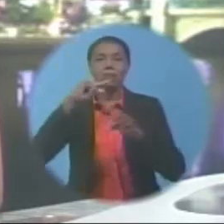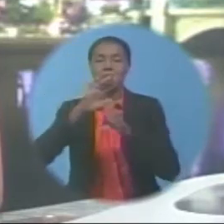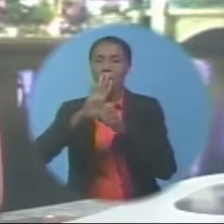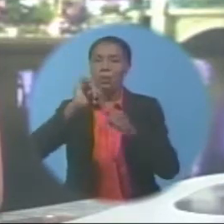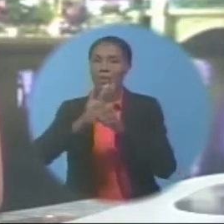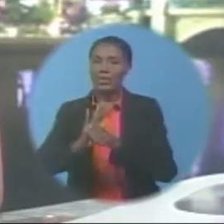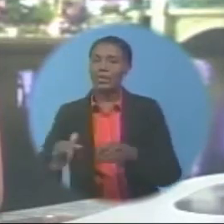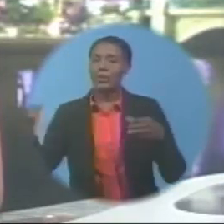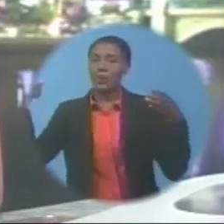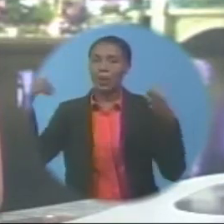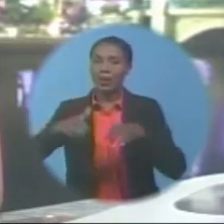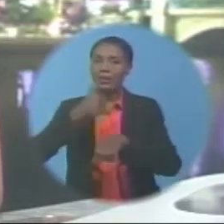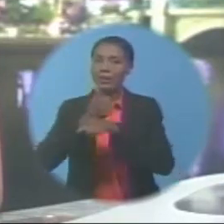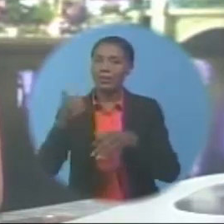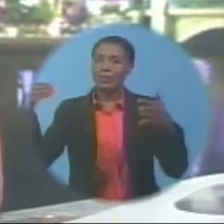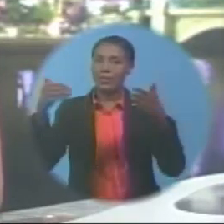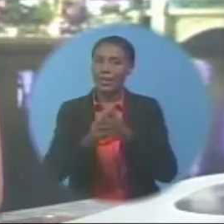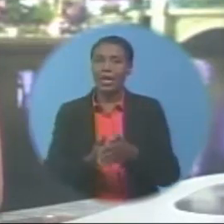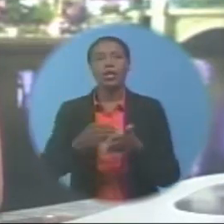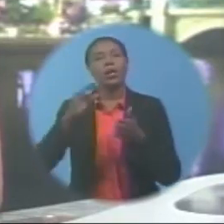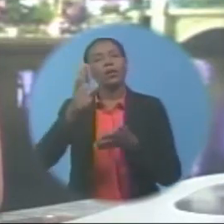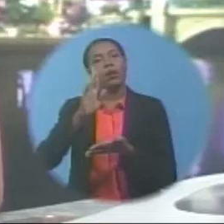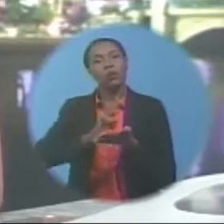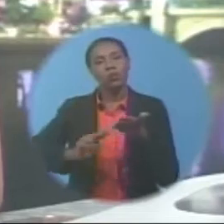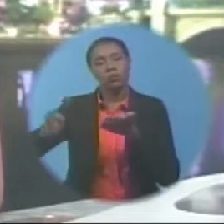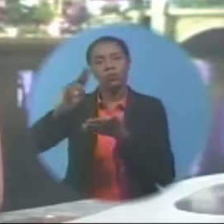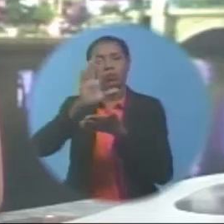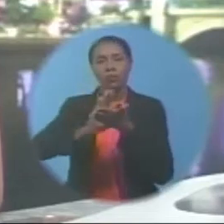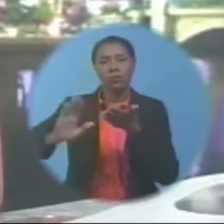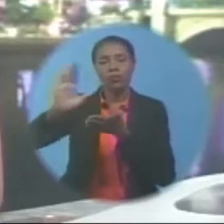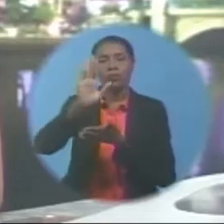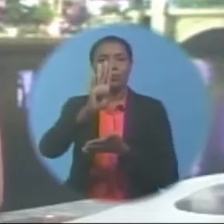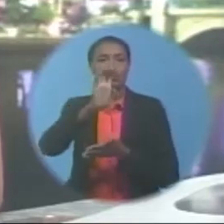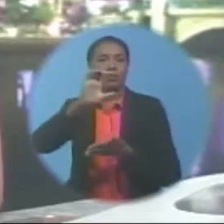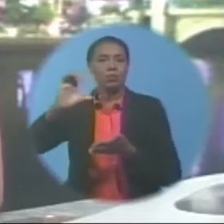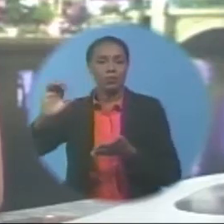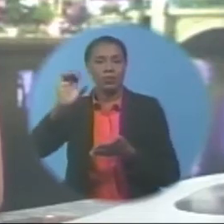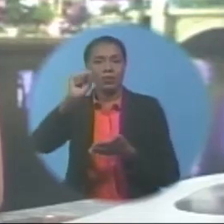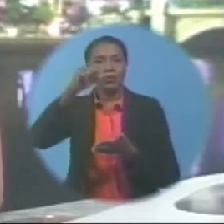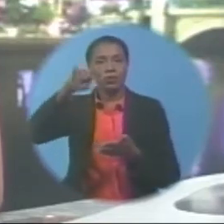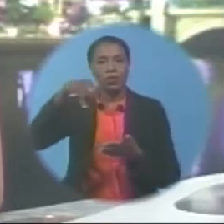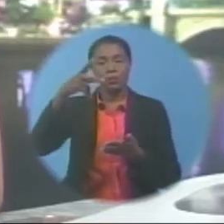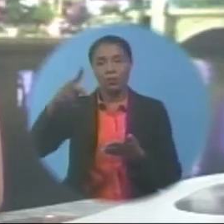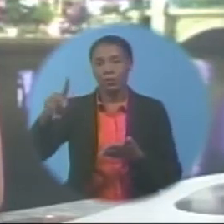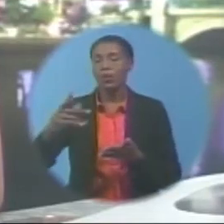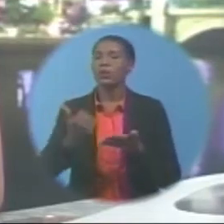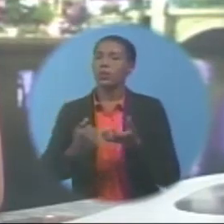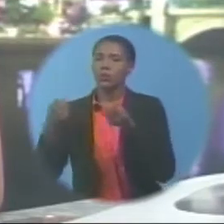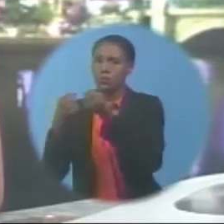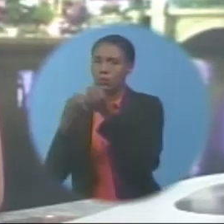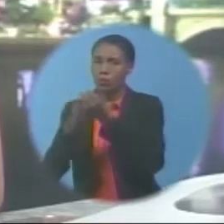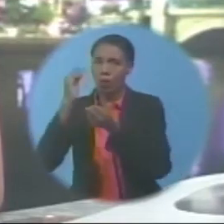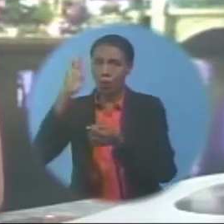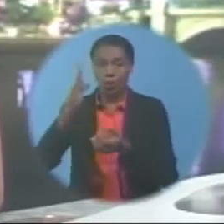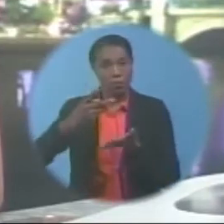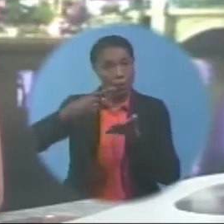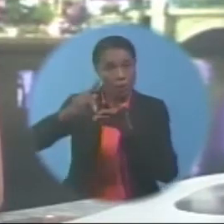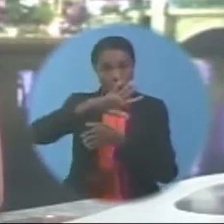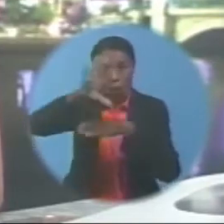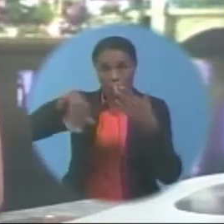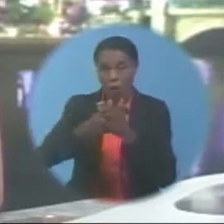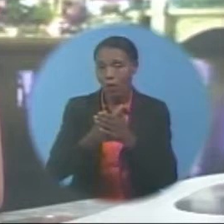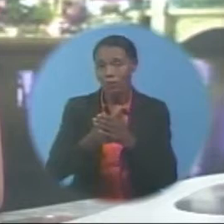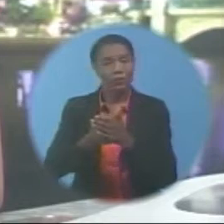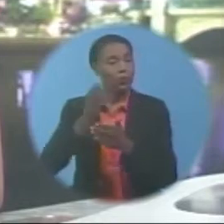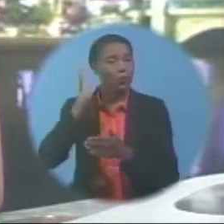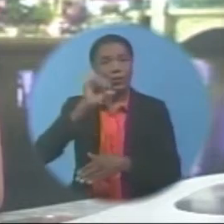commitment to the country's students at the tertiary level, but it will not commit to paying it in full. Speaking at a meeting of the